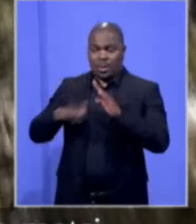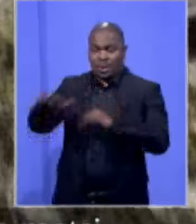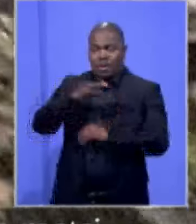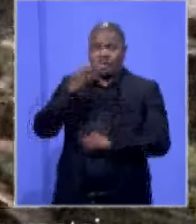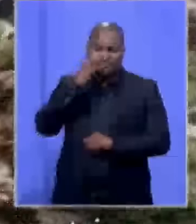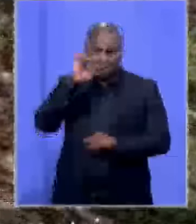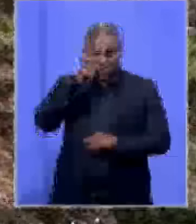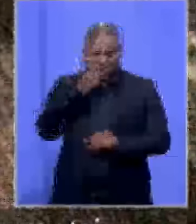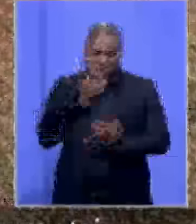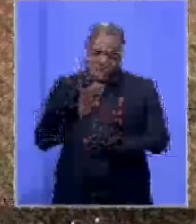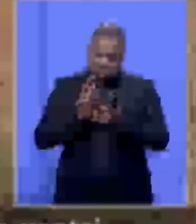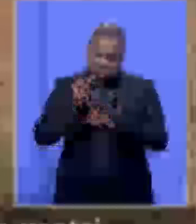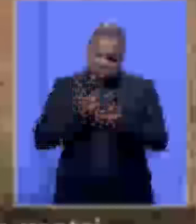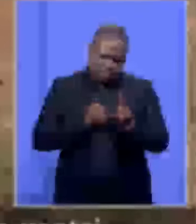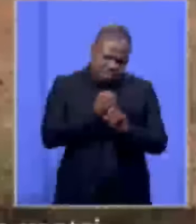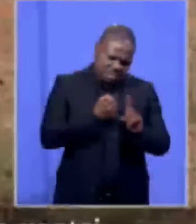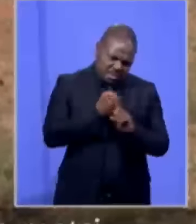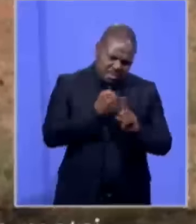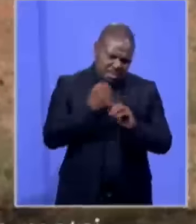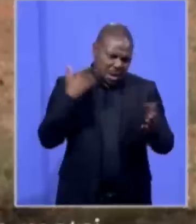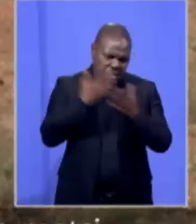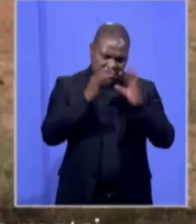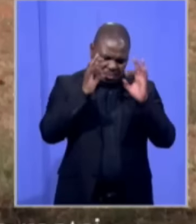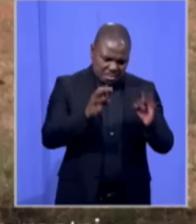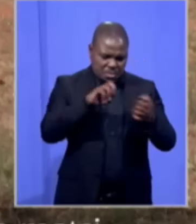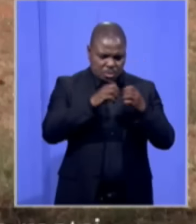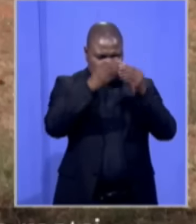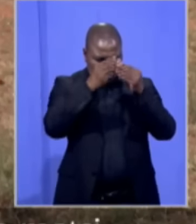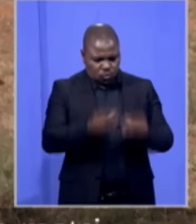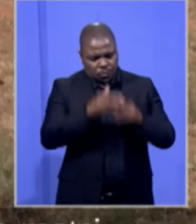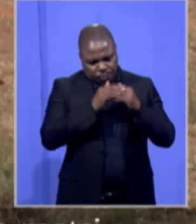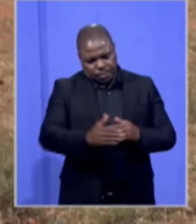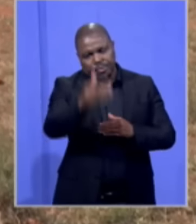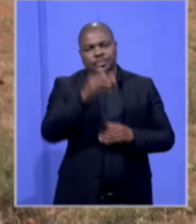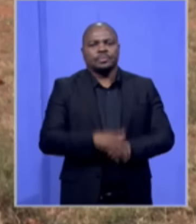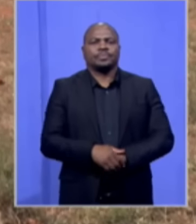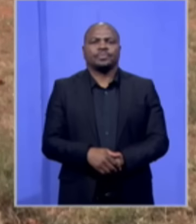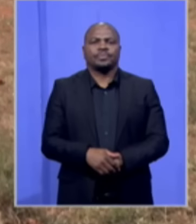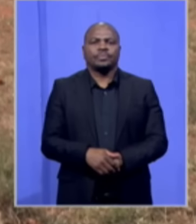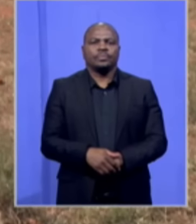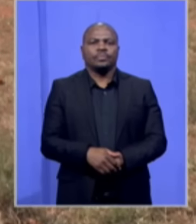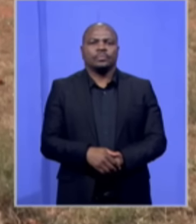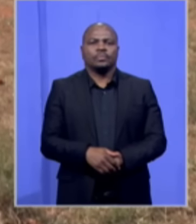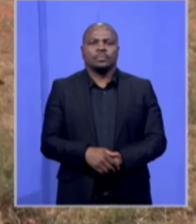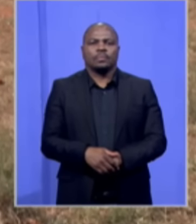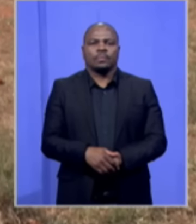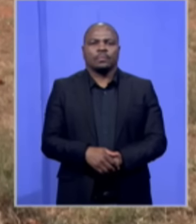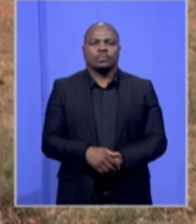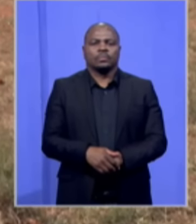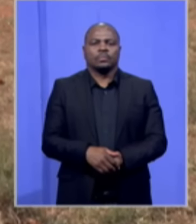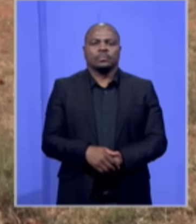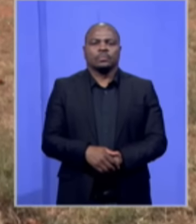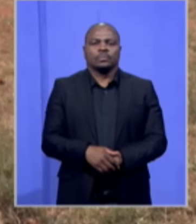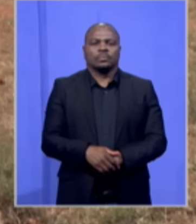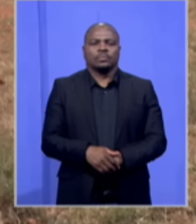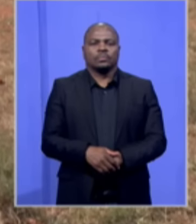ikemiseditse go lwela ditshwanelo tsa bona go fitlhela go bonwa tharabololo ya leruri. Tsholofelo Mogami, SABC News, Kolong gaufi